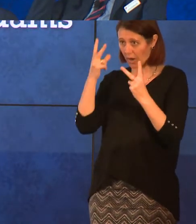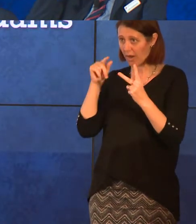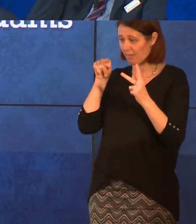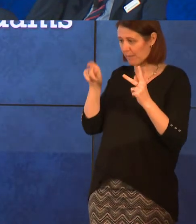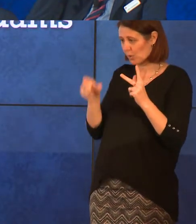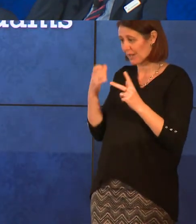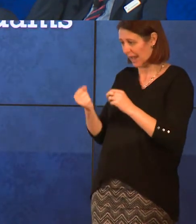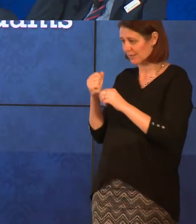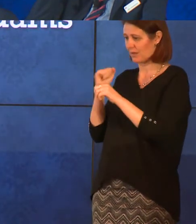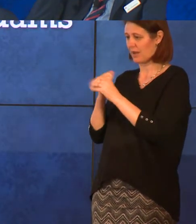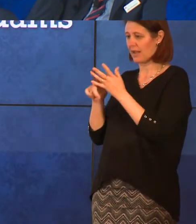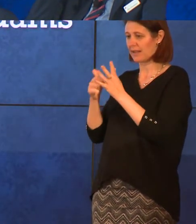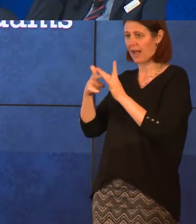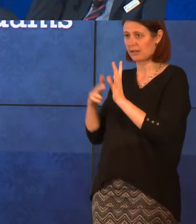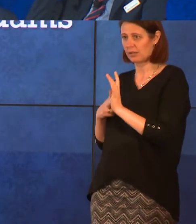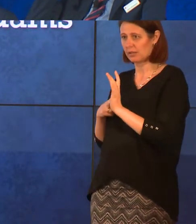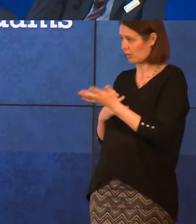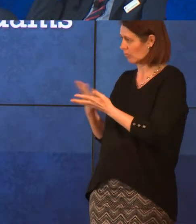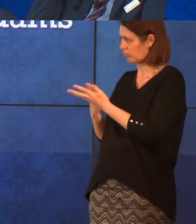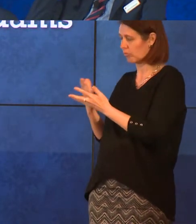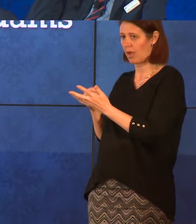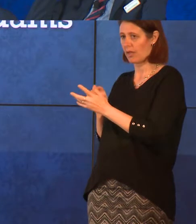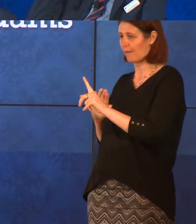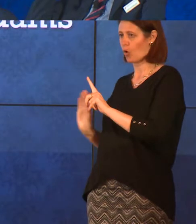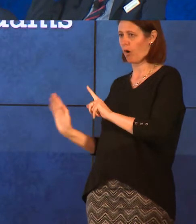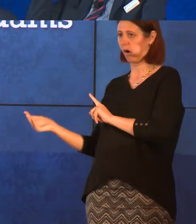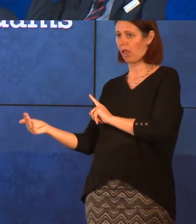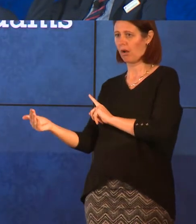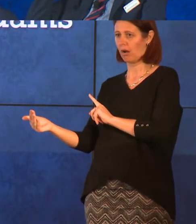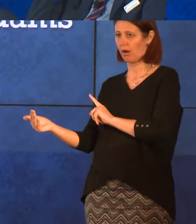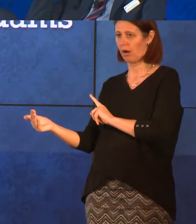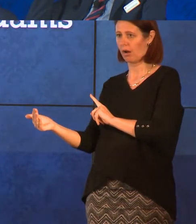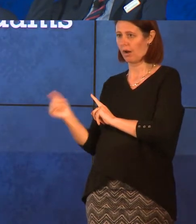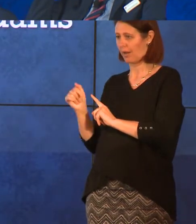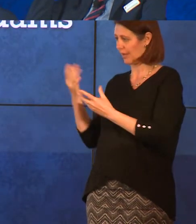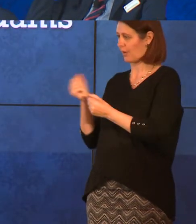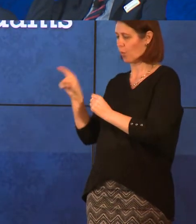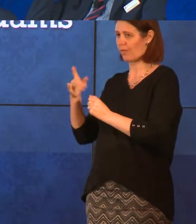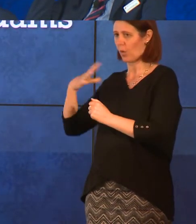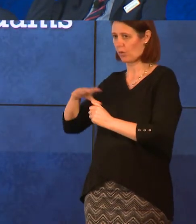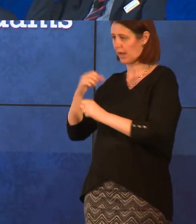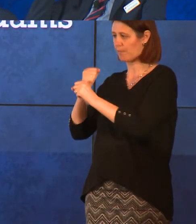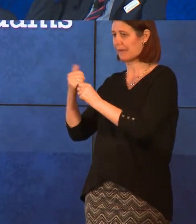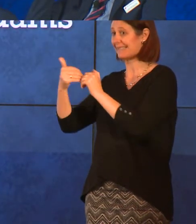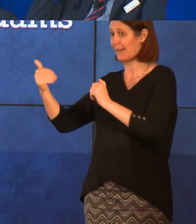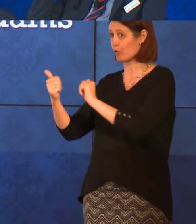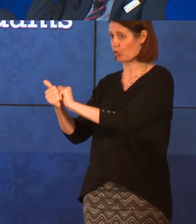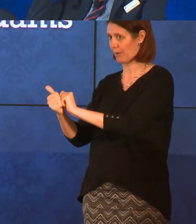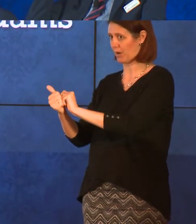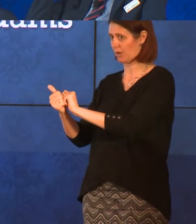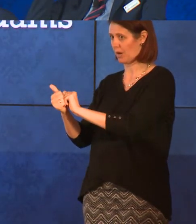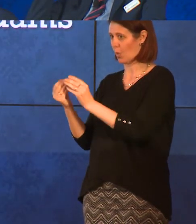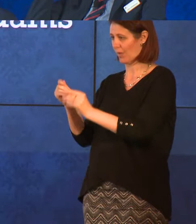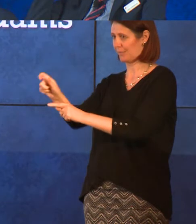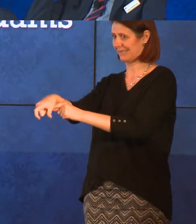guardian making decisions for them and then has gone around it because it didn't get what they wanted and then made a separate agreement with